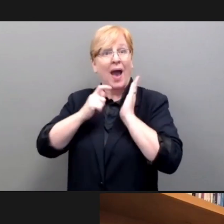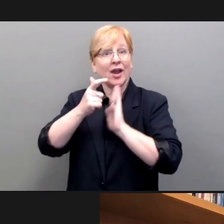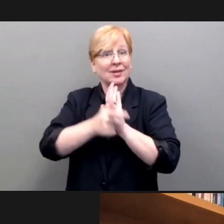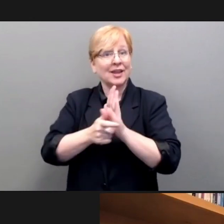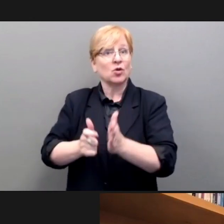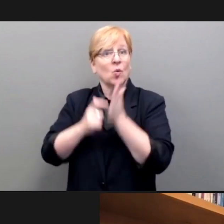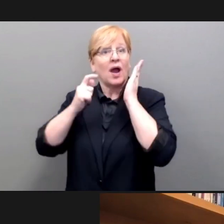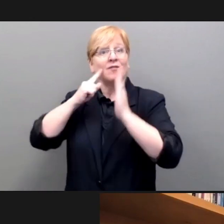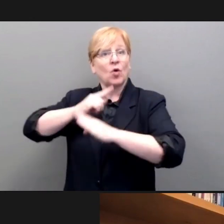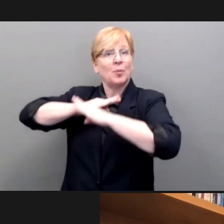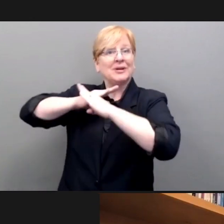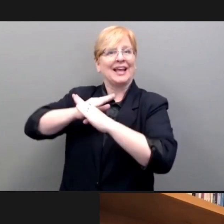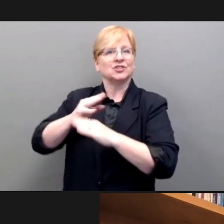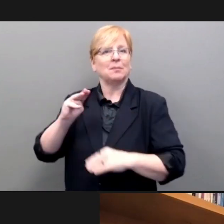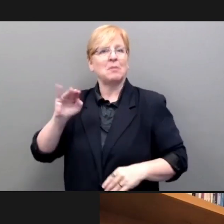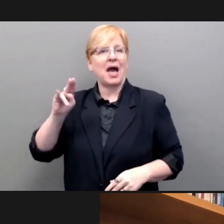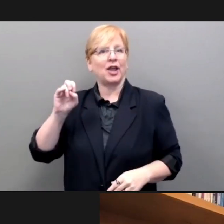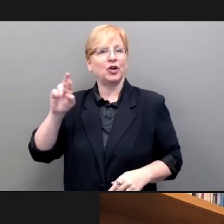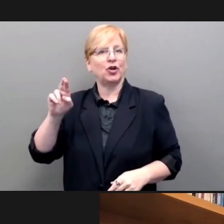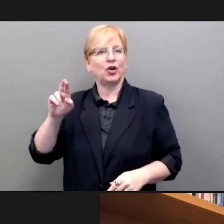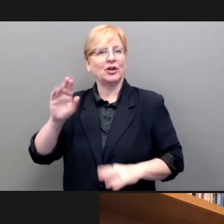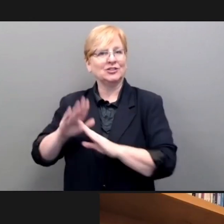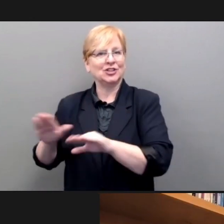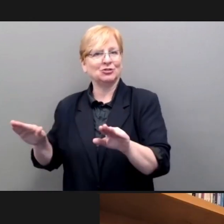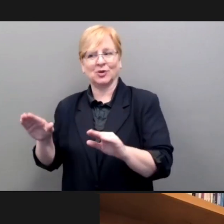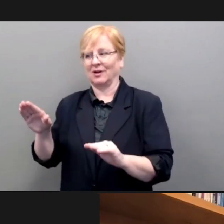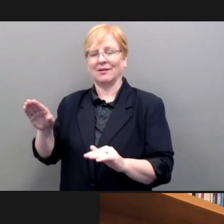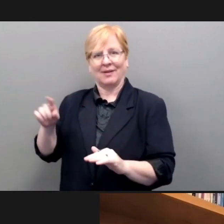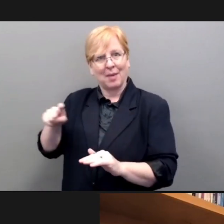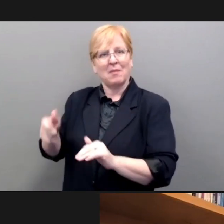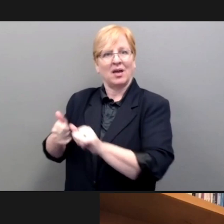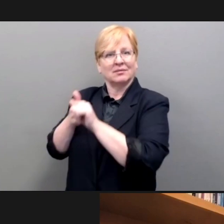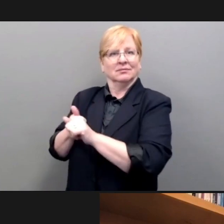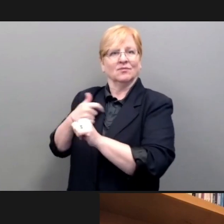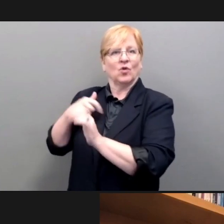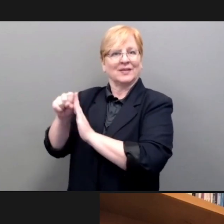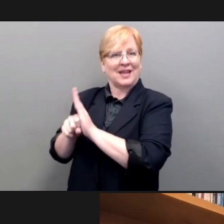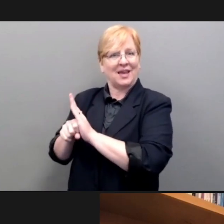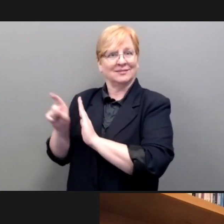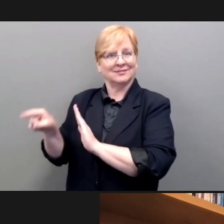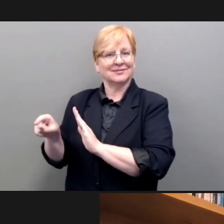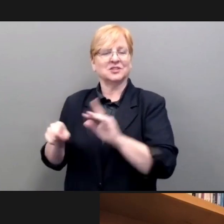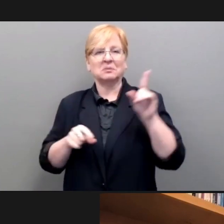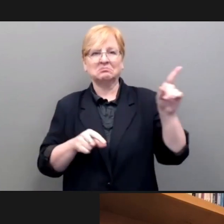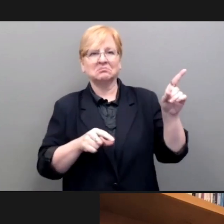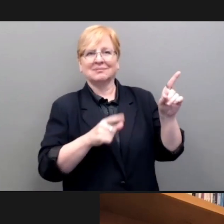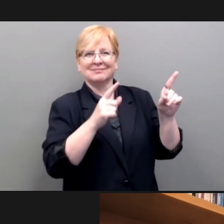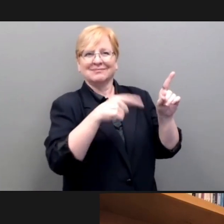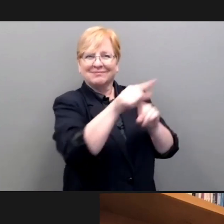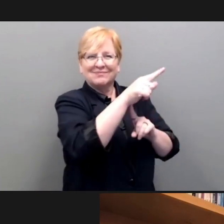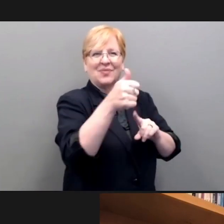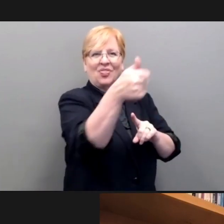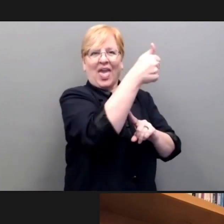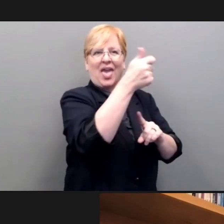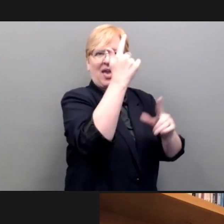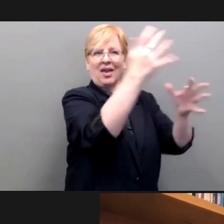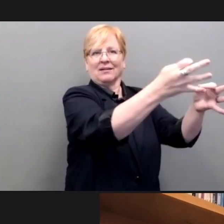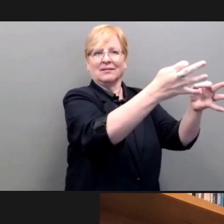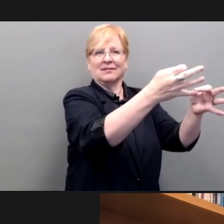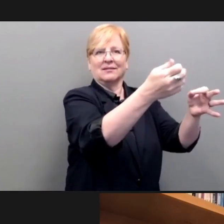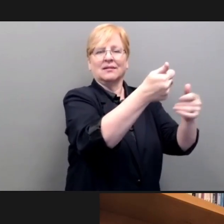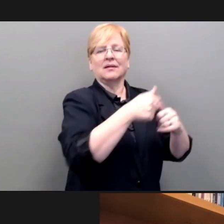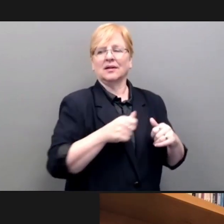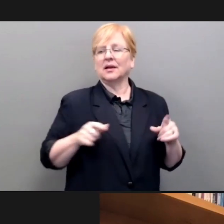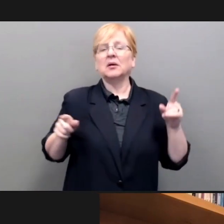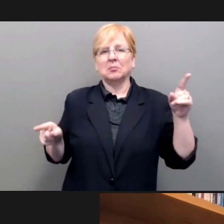So it's a bit different, but I think you'll see them get to a even more robust place for mandatory vaccines than even